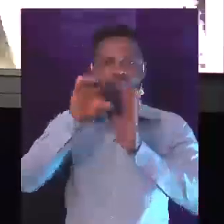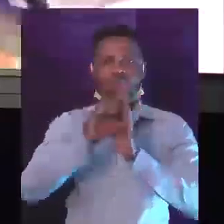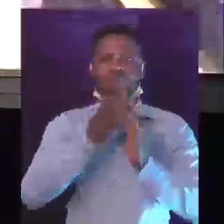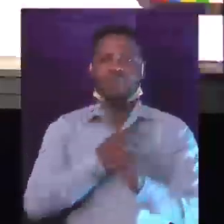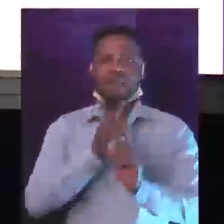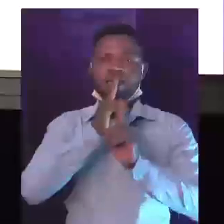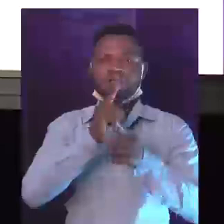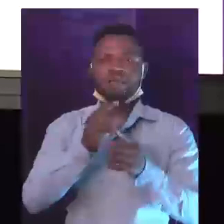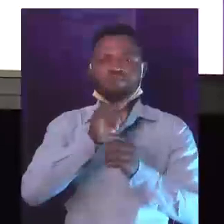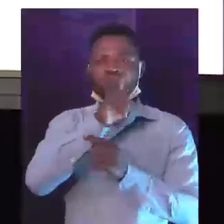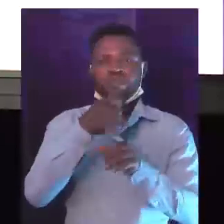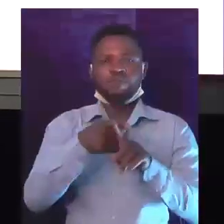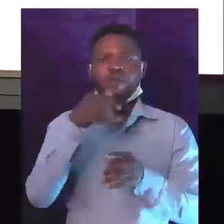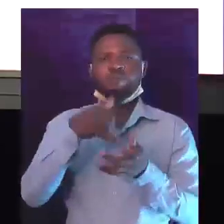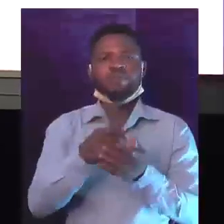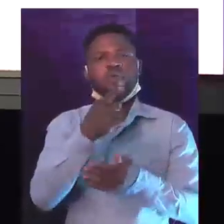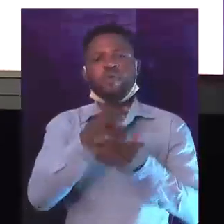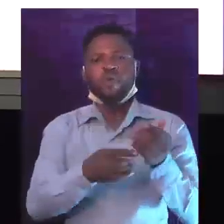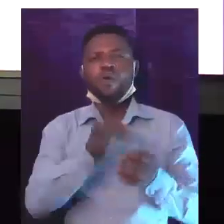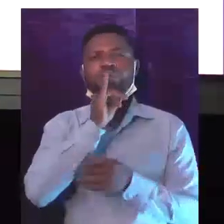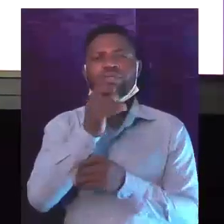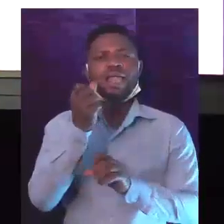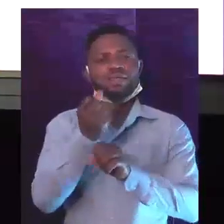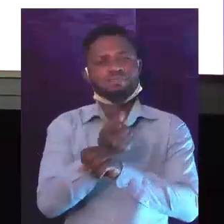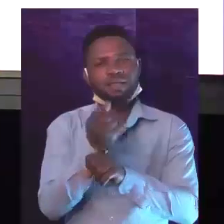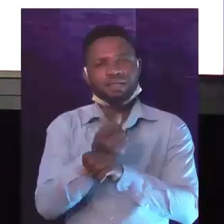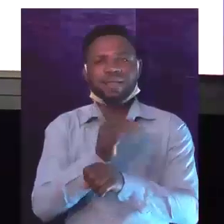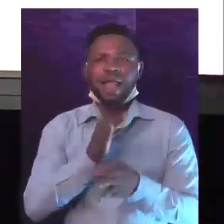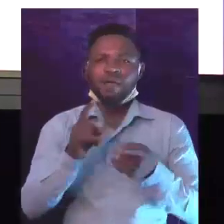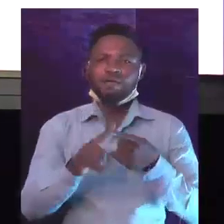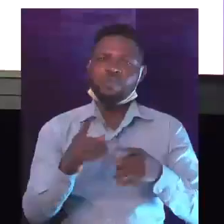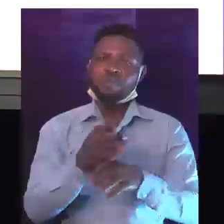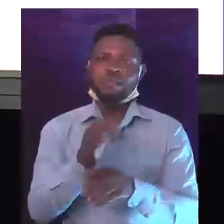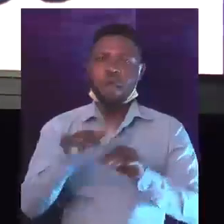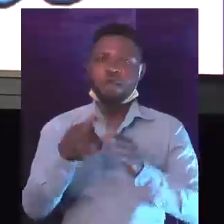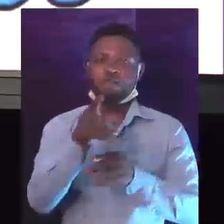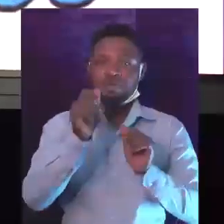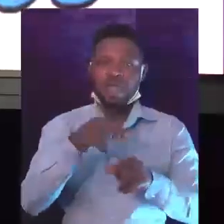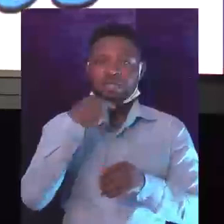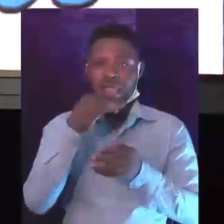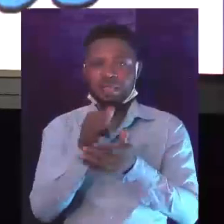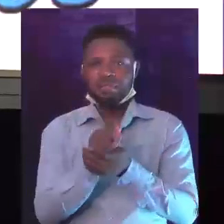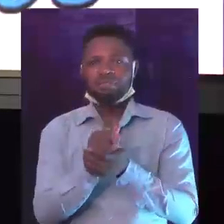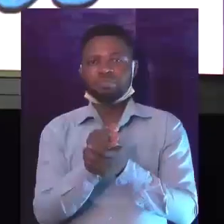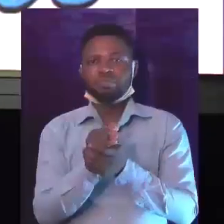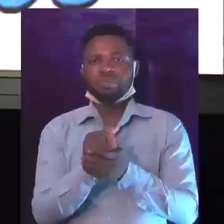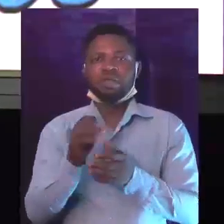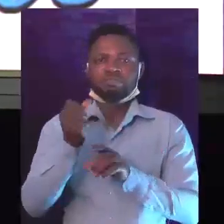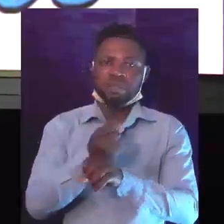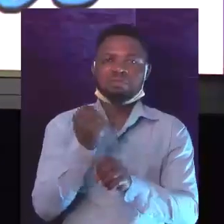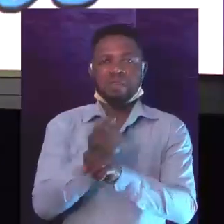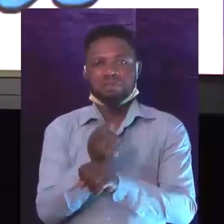from it. Now, what exactly is statistics? Now, I'm going to guess that a lot of you cannot say statistics 3 times. Like